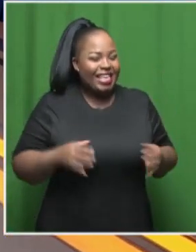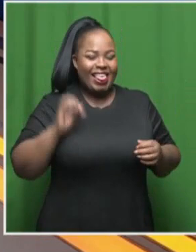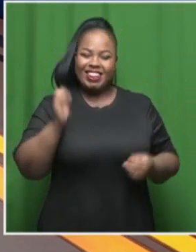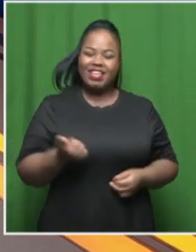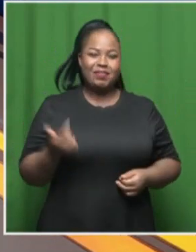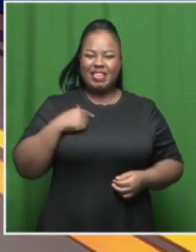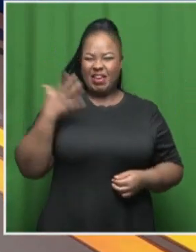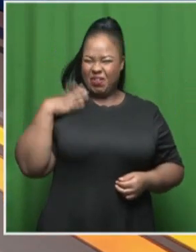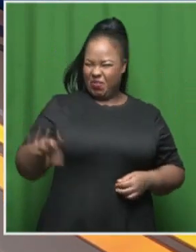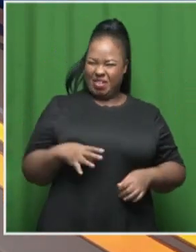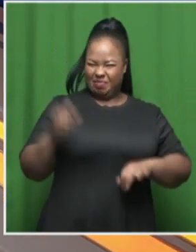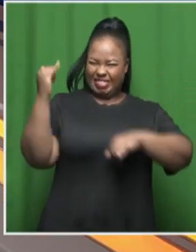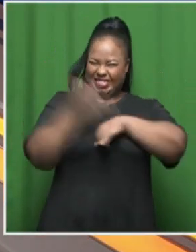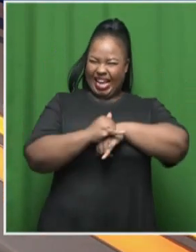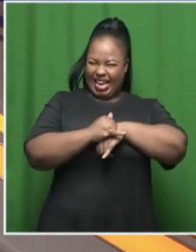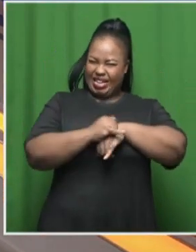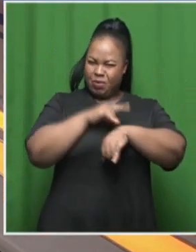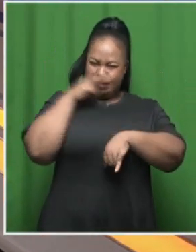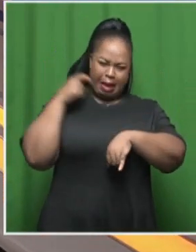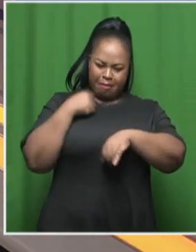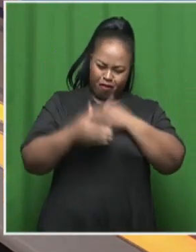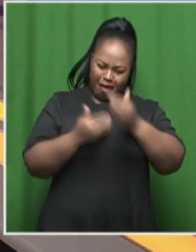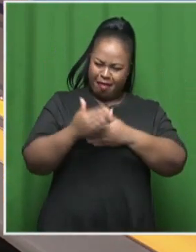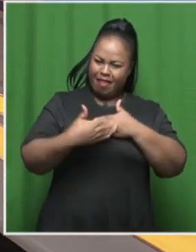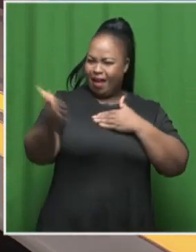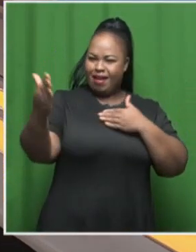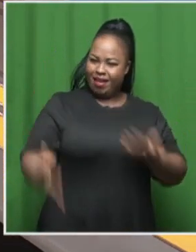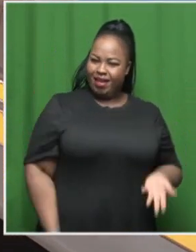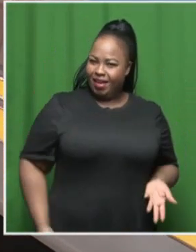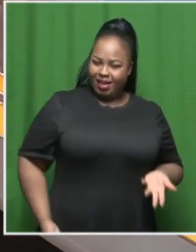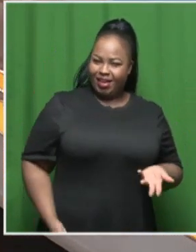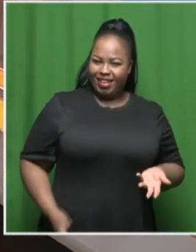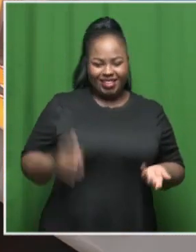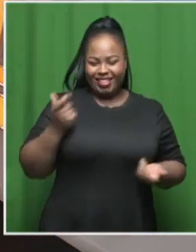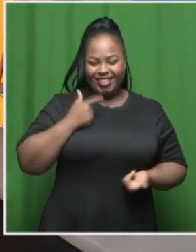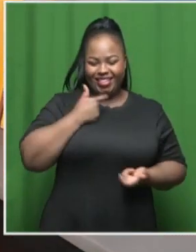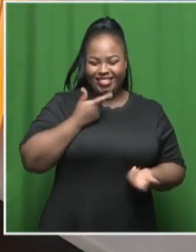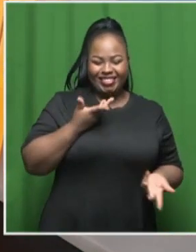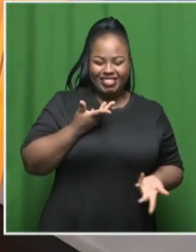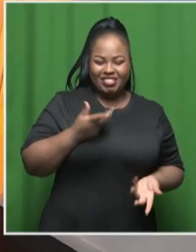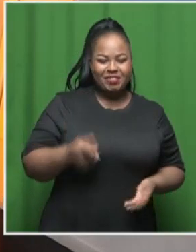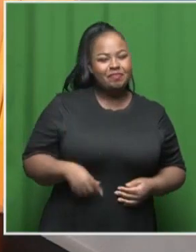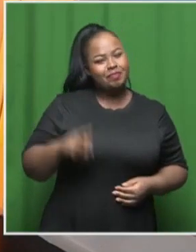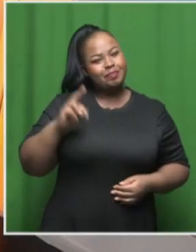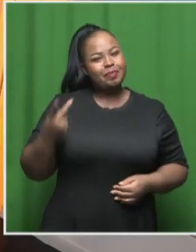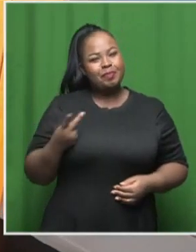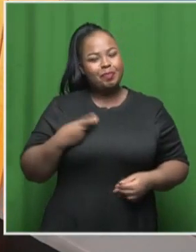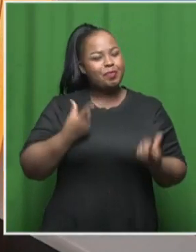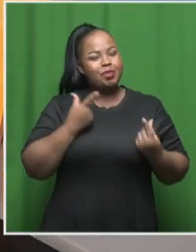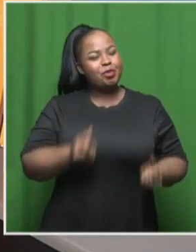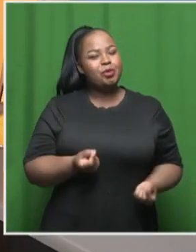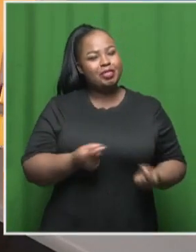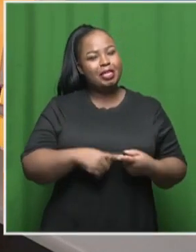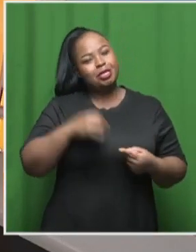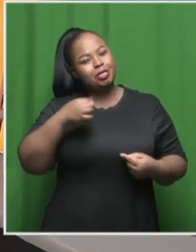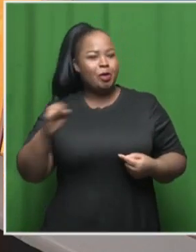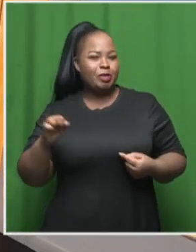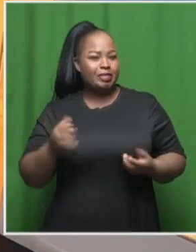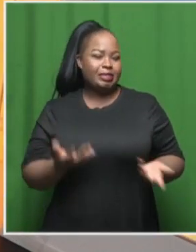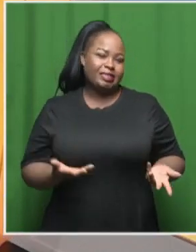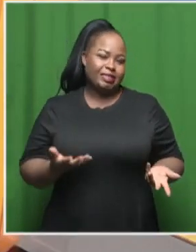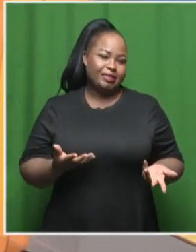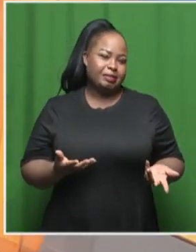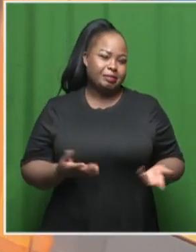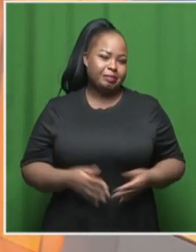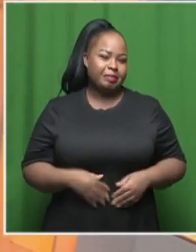and I don't want to be stuck with that name forever. Now, Romy, what are some of the do's and the don'ts